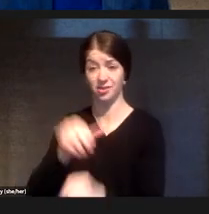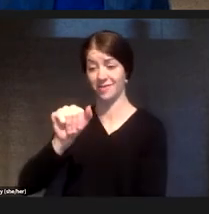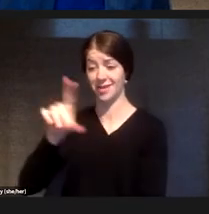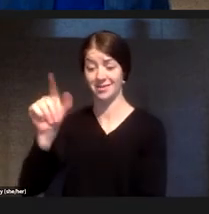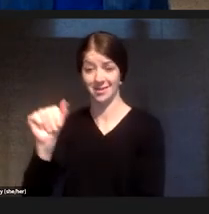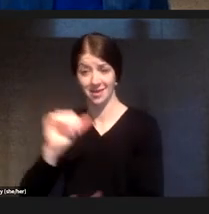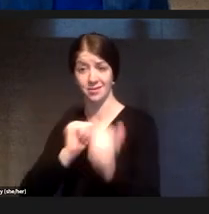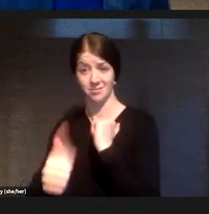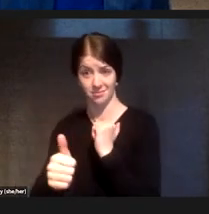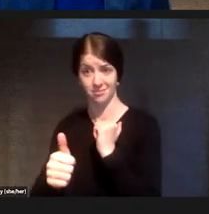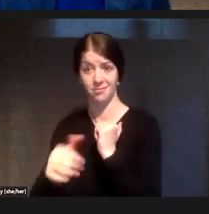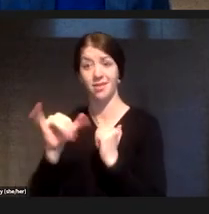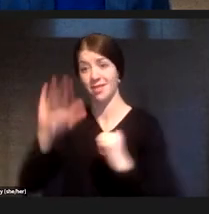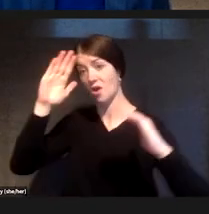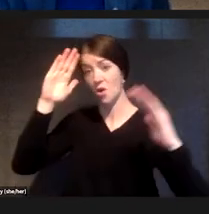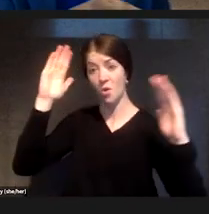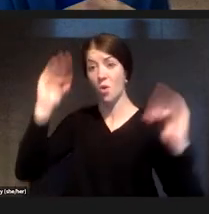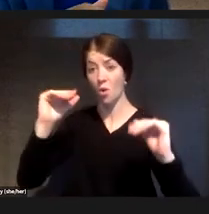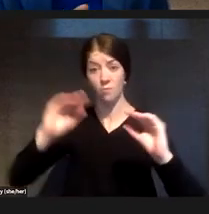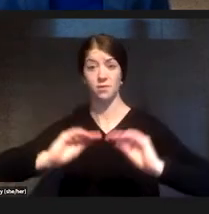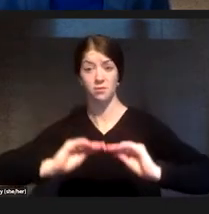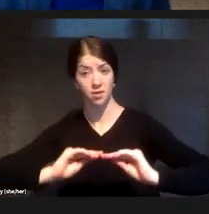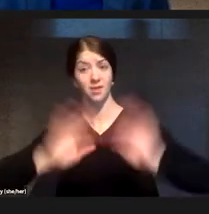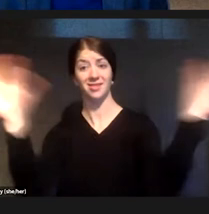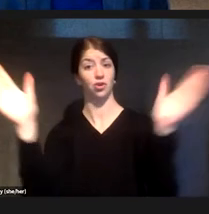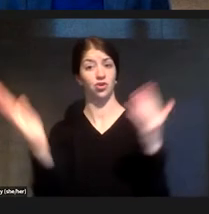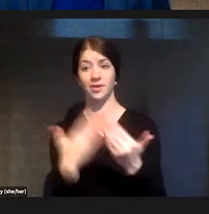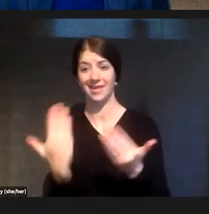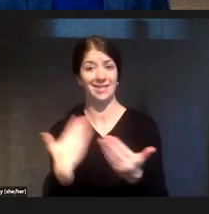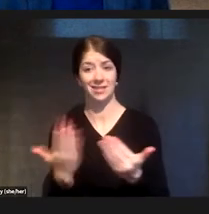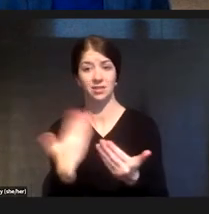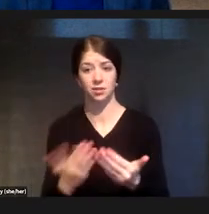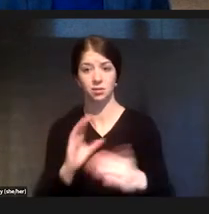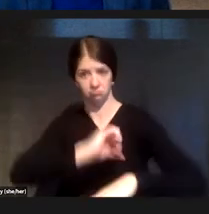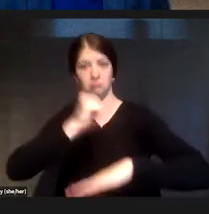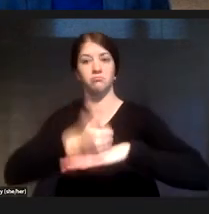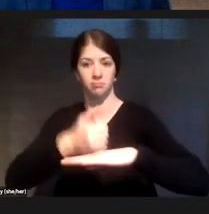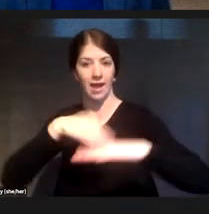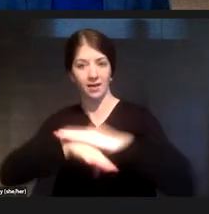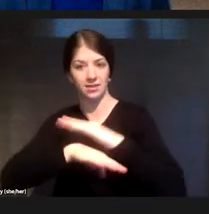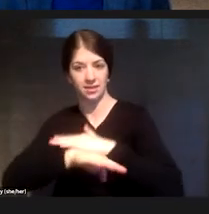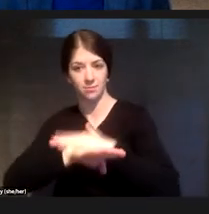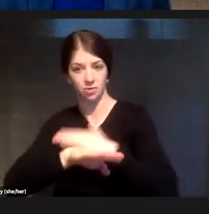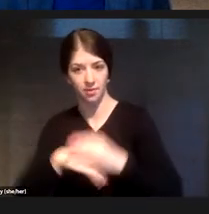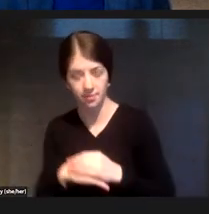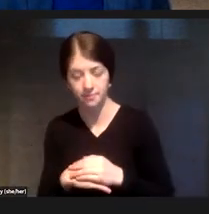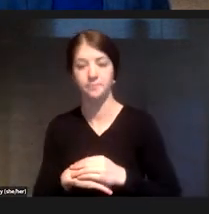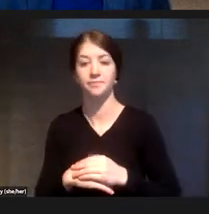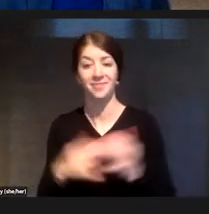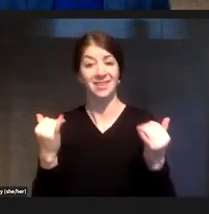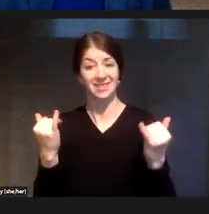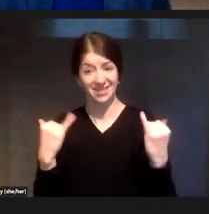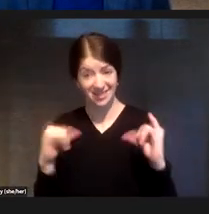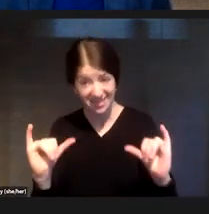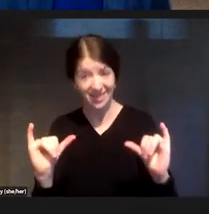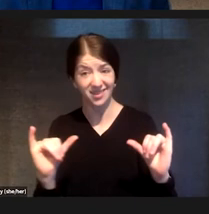Act, which was hoping to try to clearly just make the floor for what accessibility can be, we still have spaces